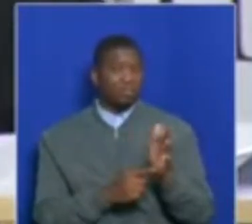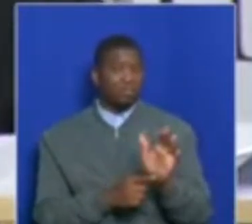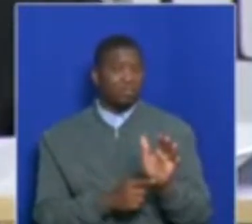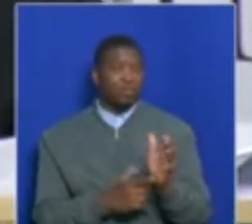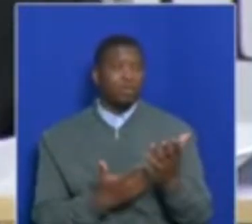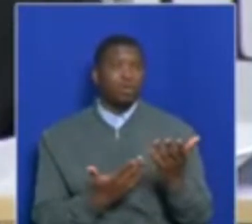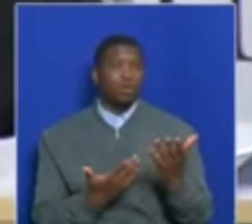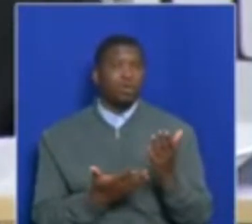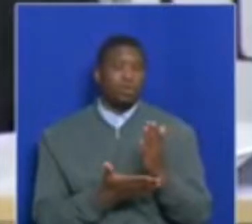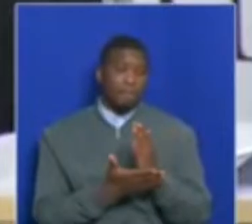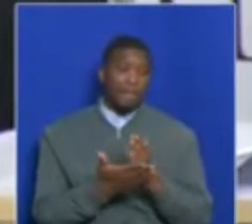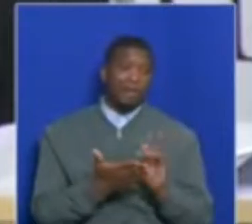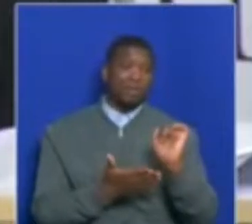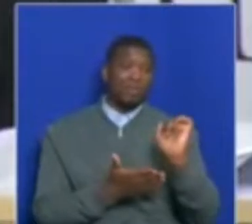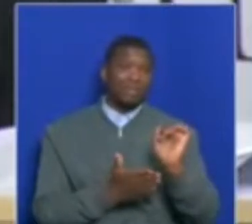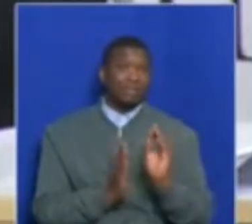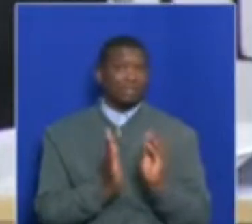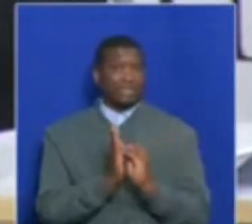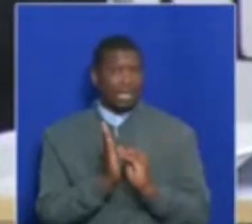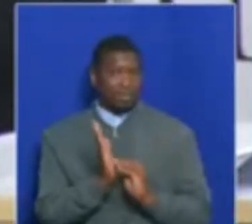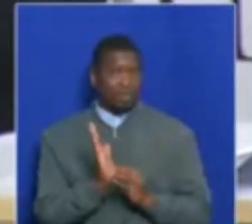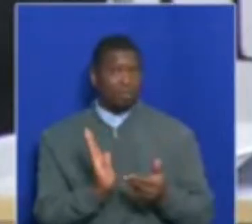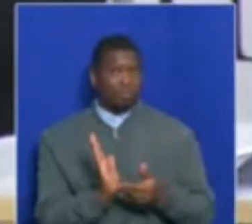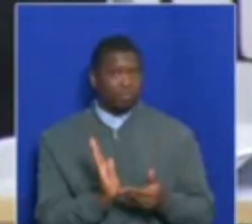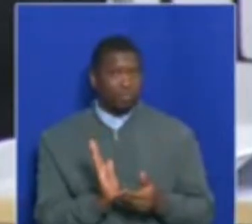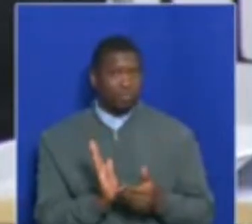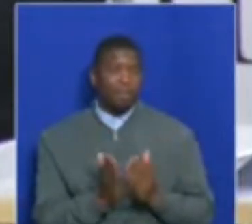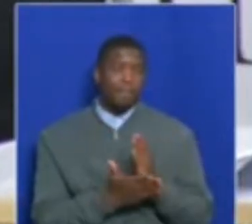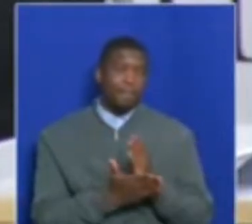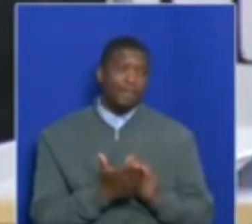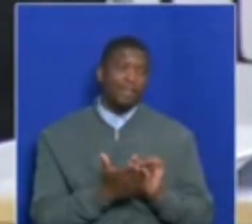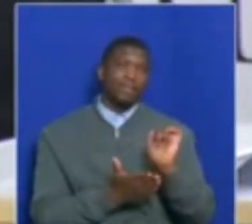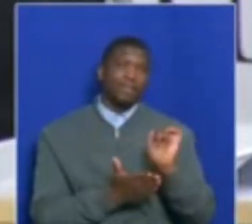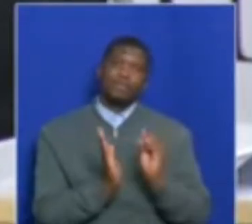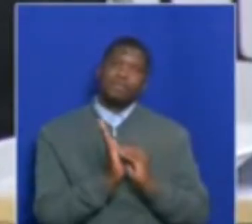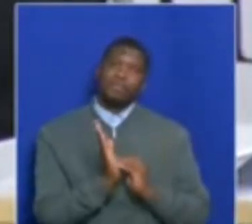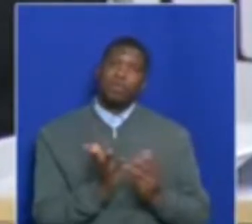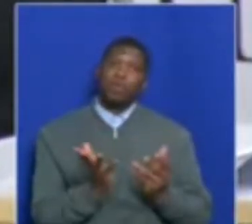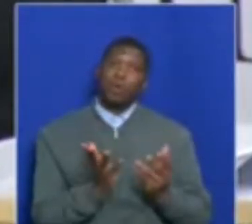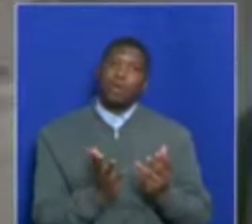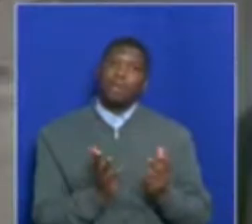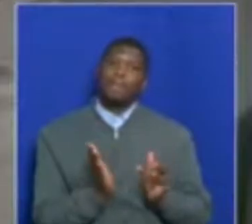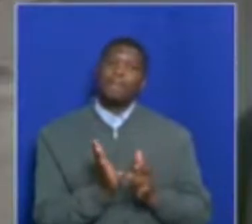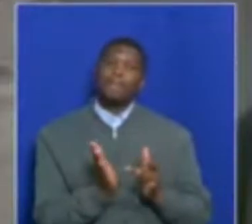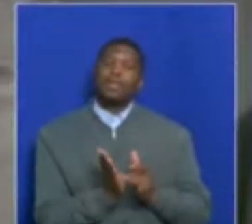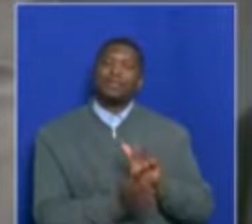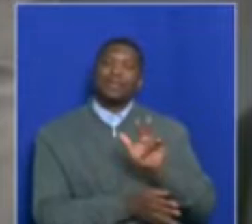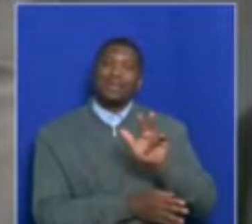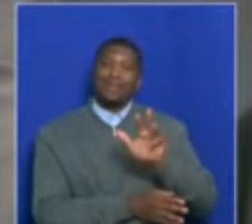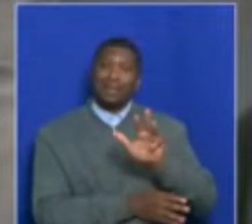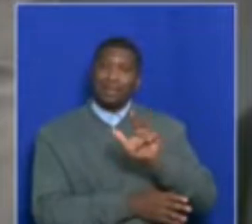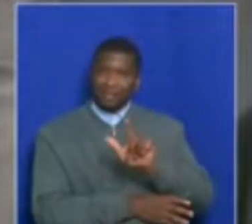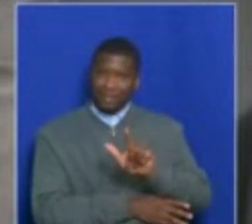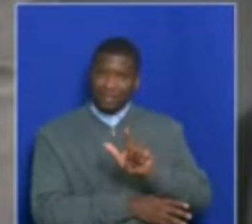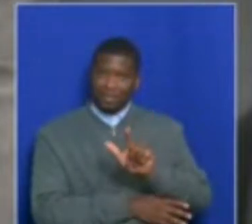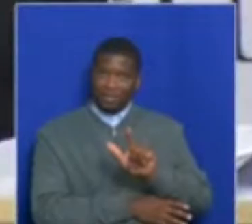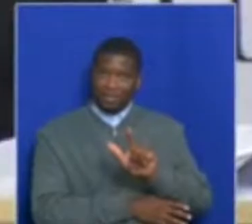statement. Part of his statement is 897. Is on page